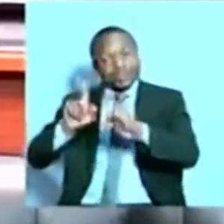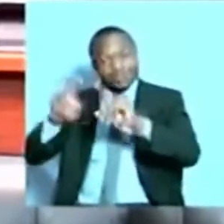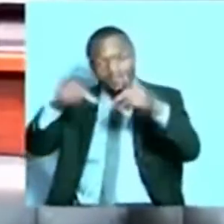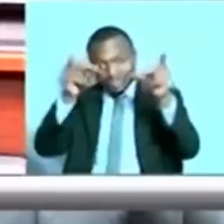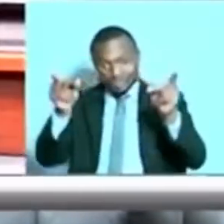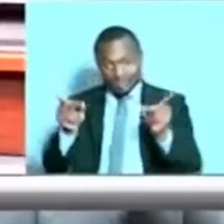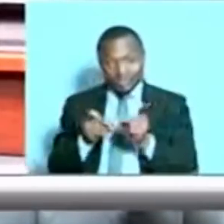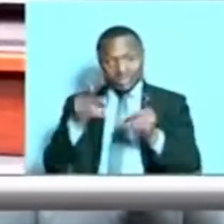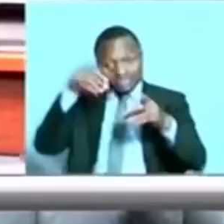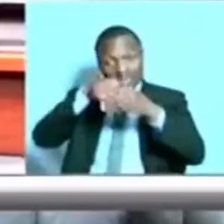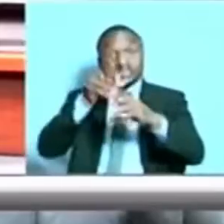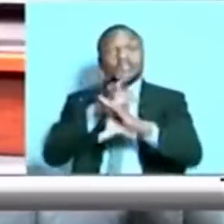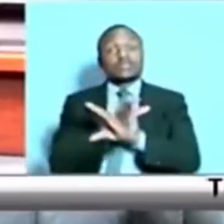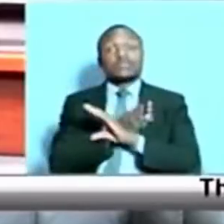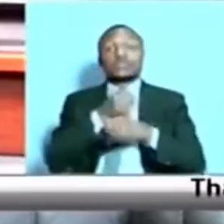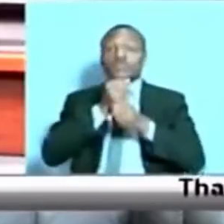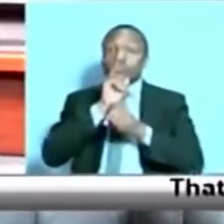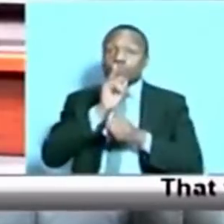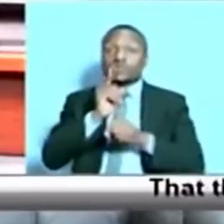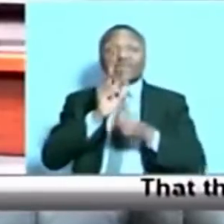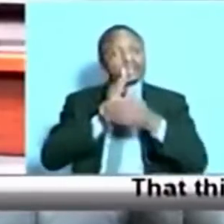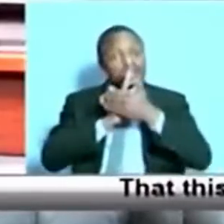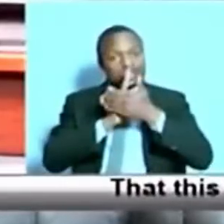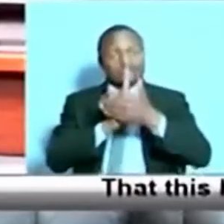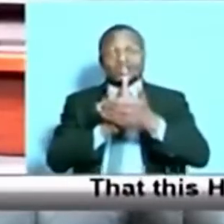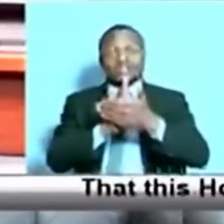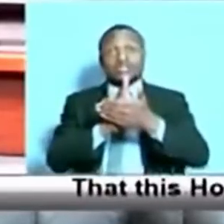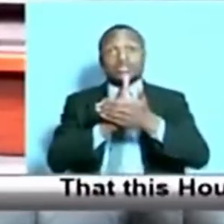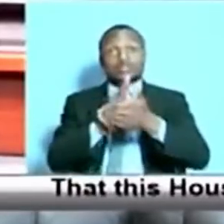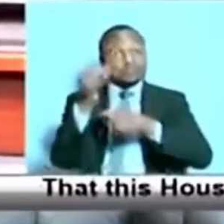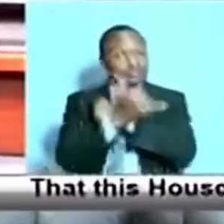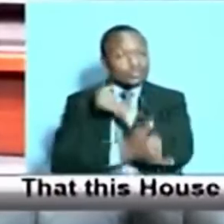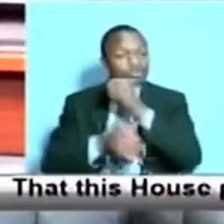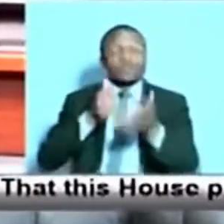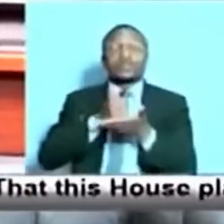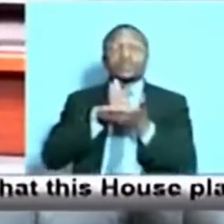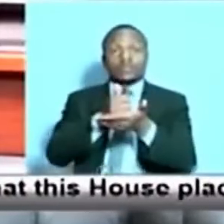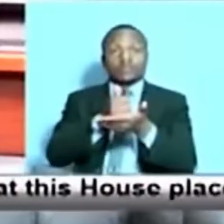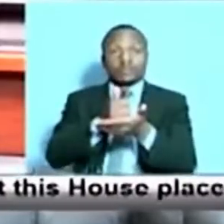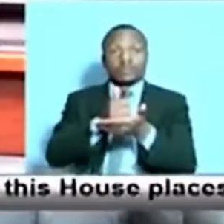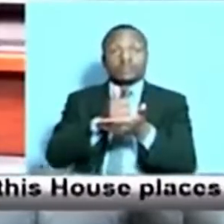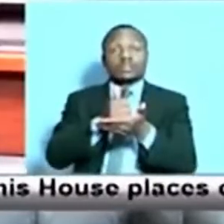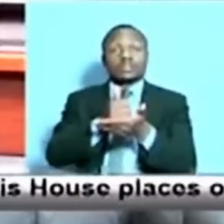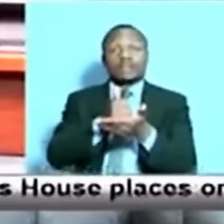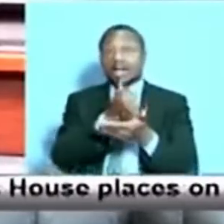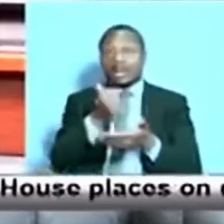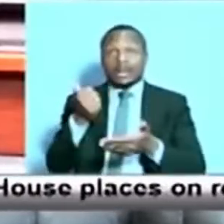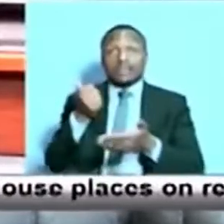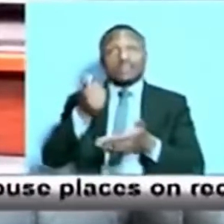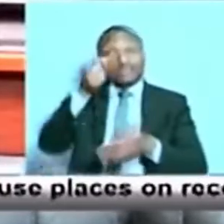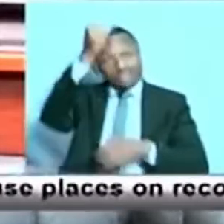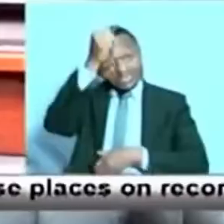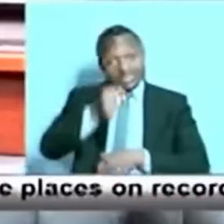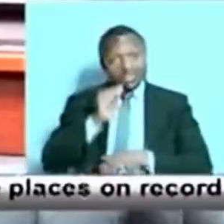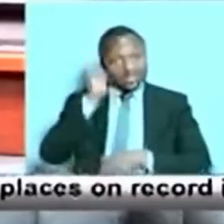ensure that the leadership of this country helps another Southern African country